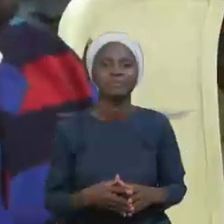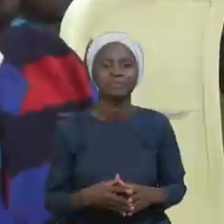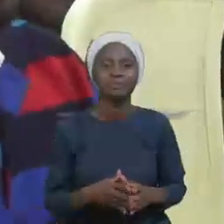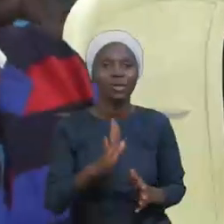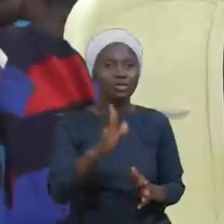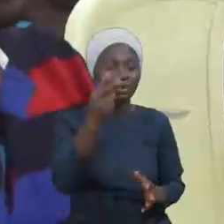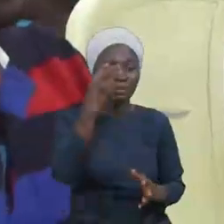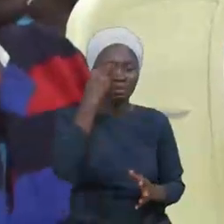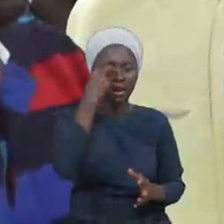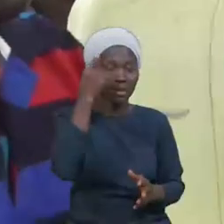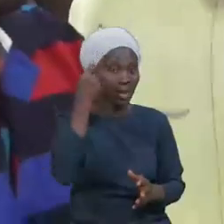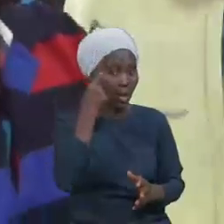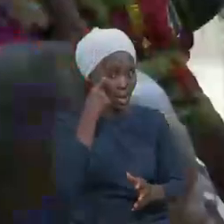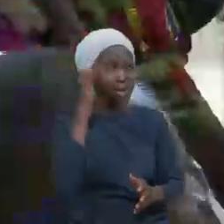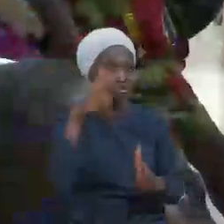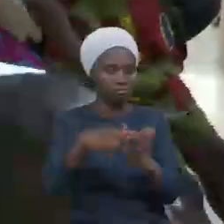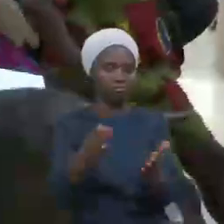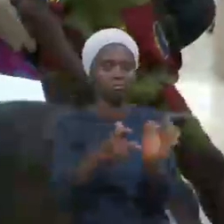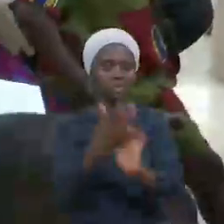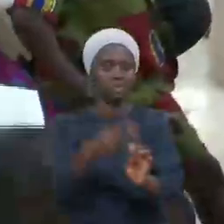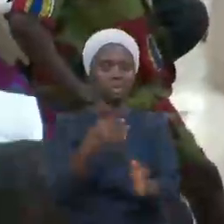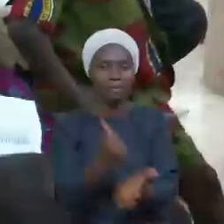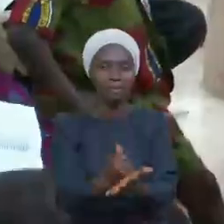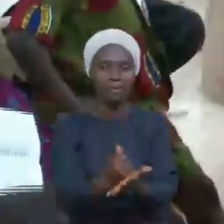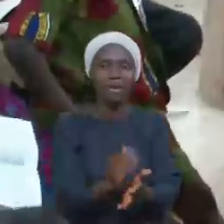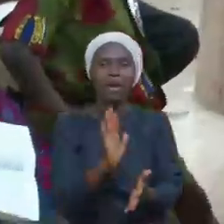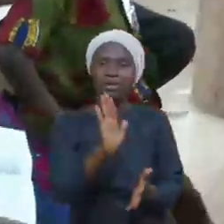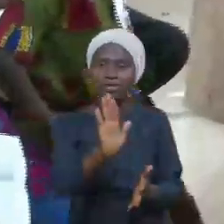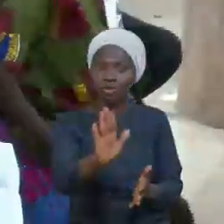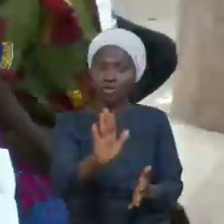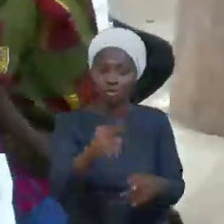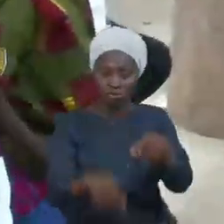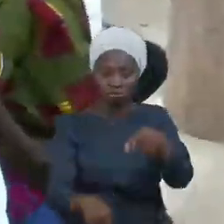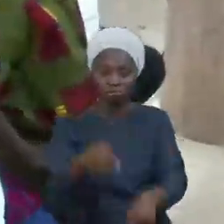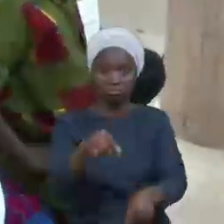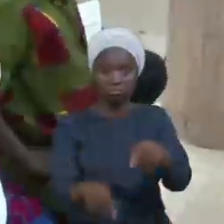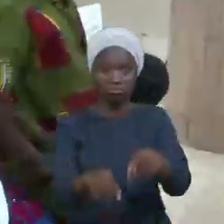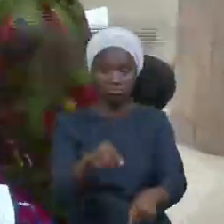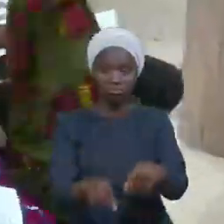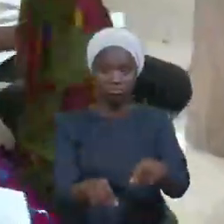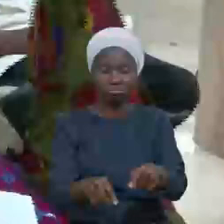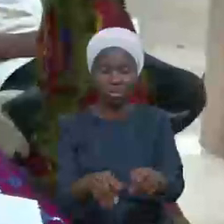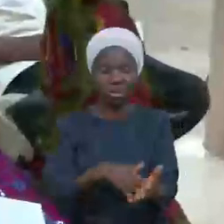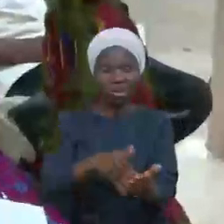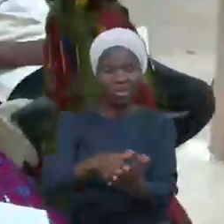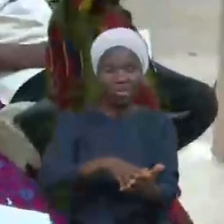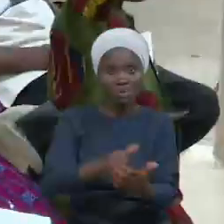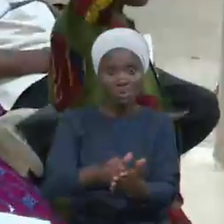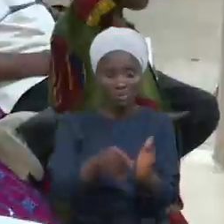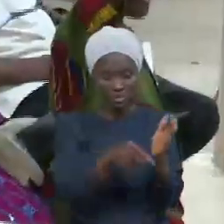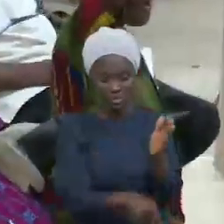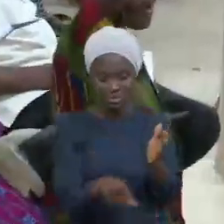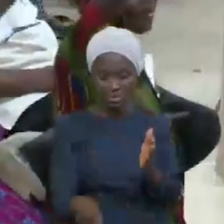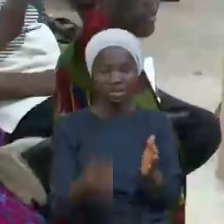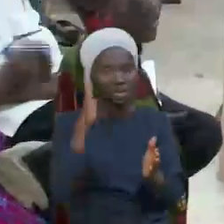blind eyes will open. Your lame, weak, paralyzed legs will